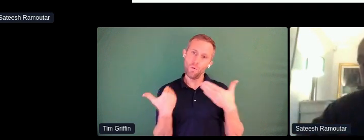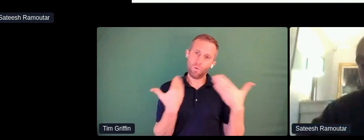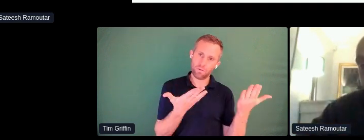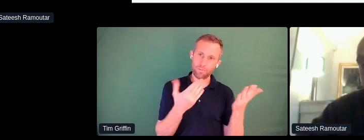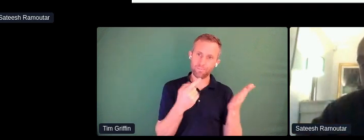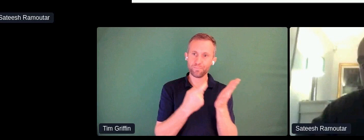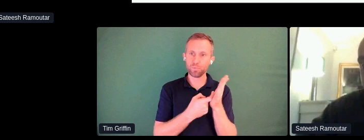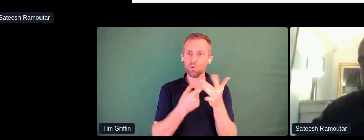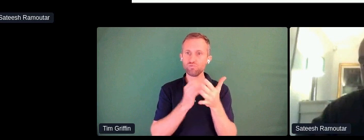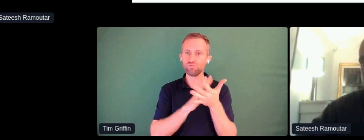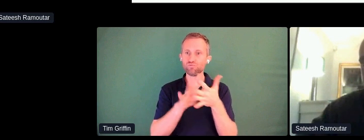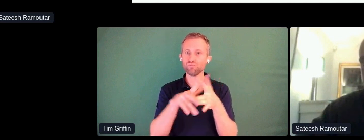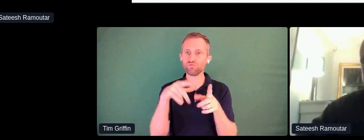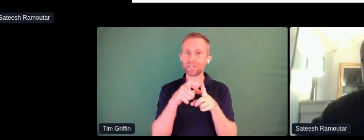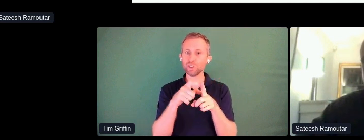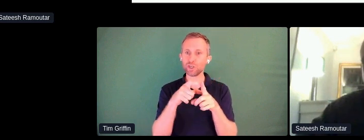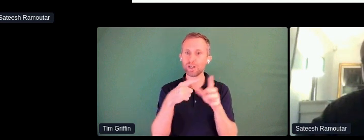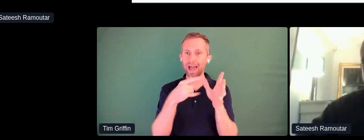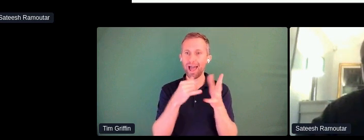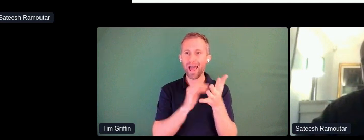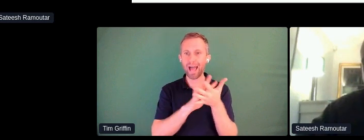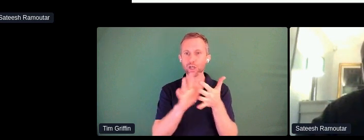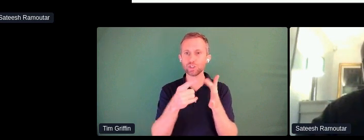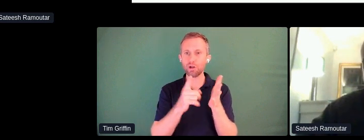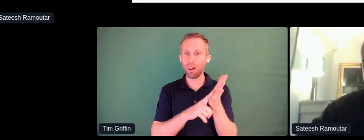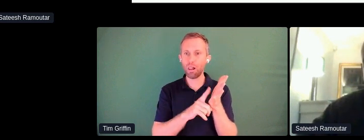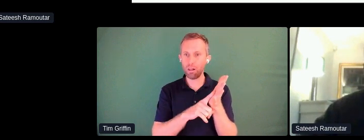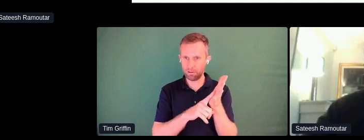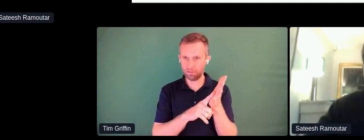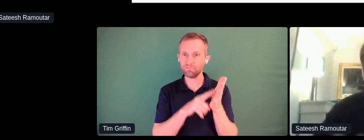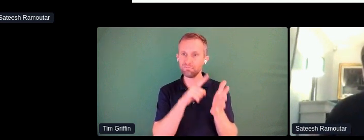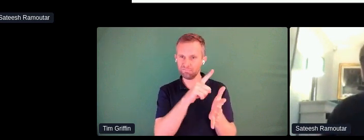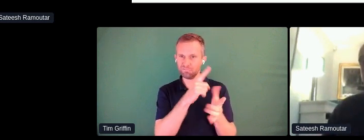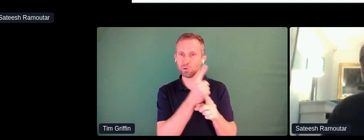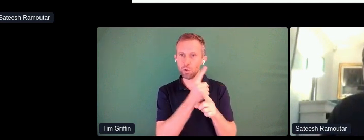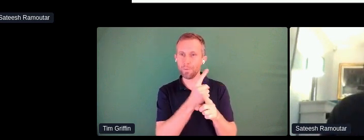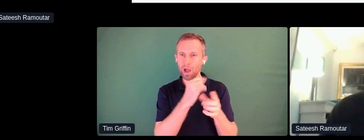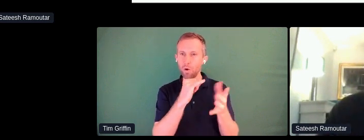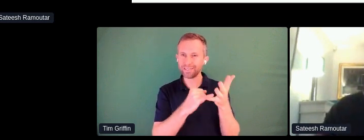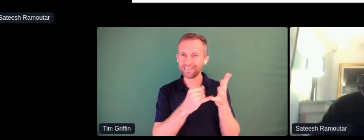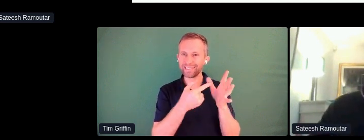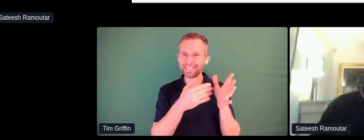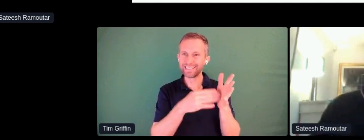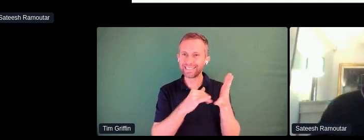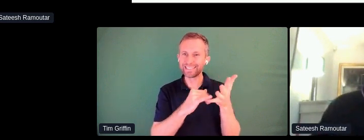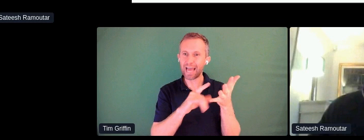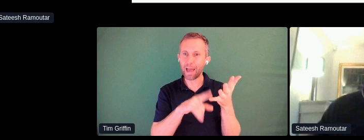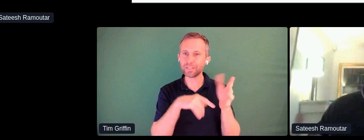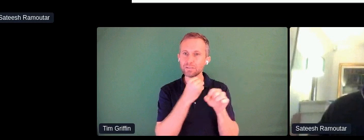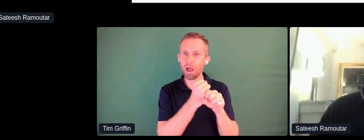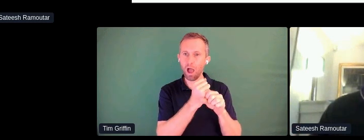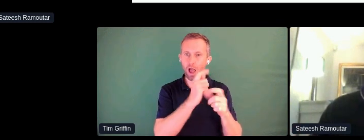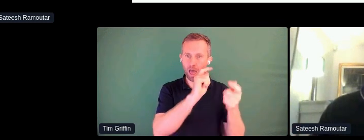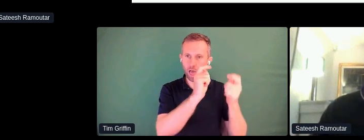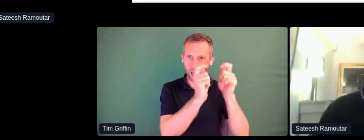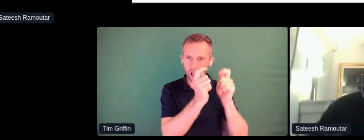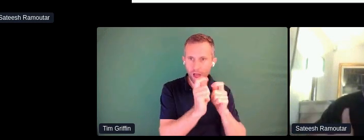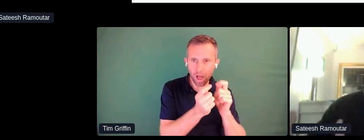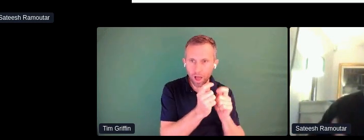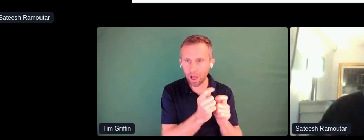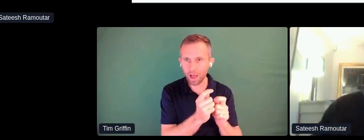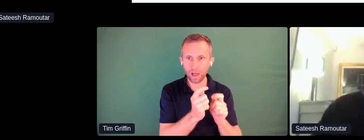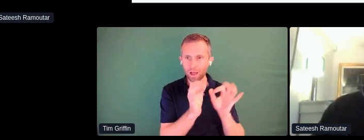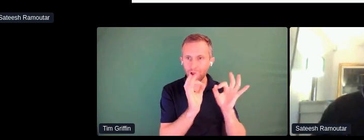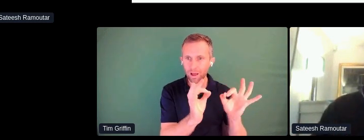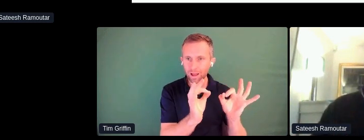overview of the user interface that we've designed with Samsung. But then after that, we'll open it up for questions, discussions, and we've got